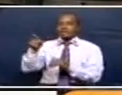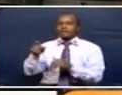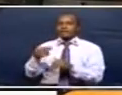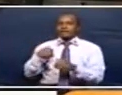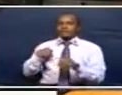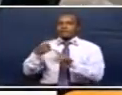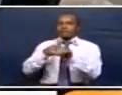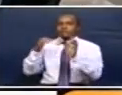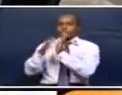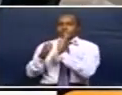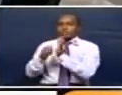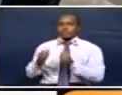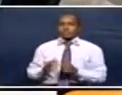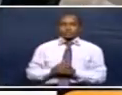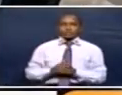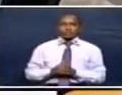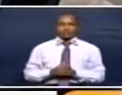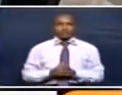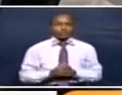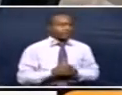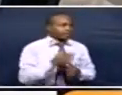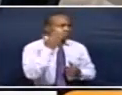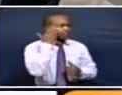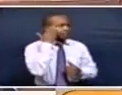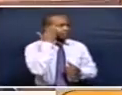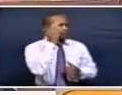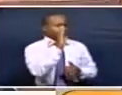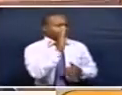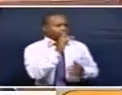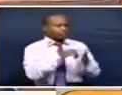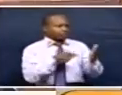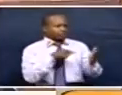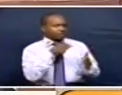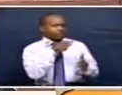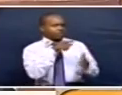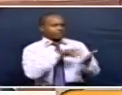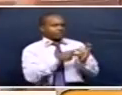from Machakos. I don't know what he means, that it's easier to see the president than to see me.